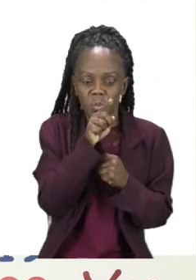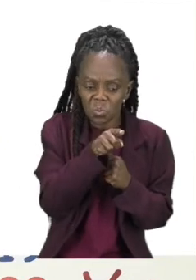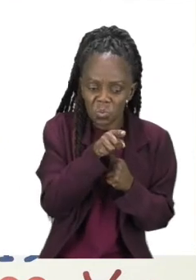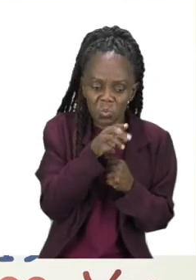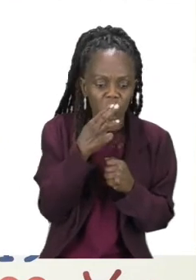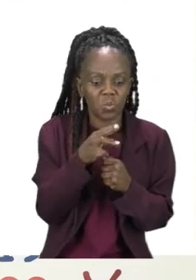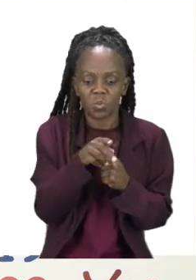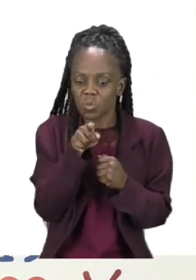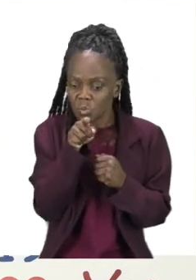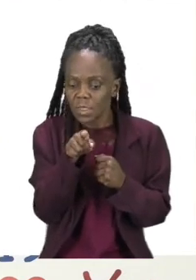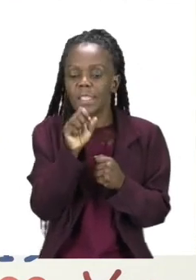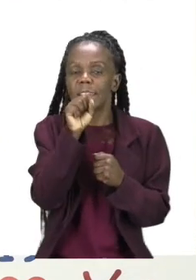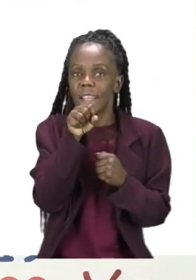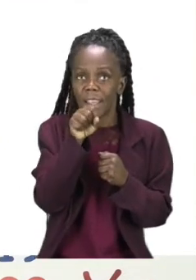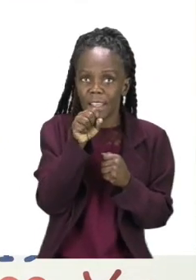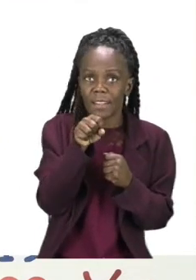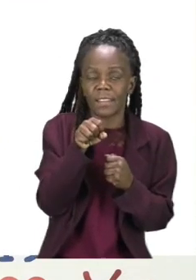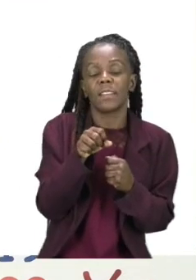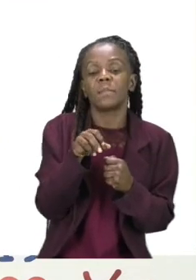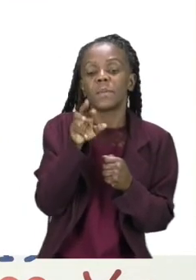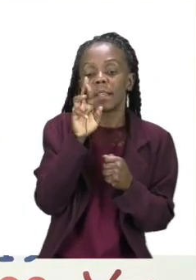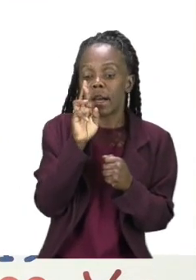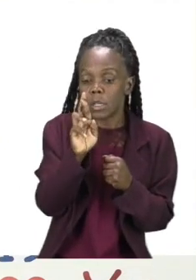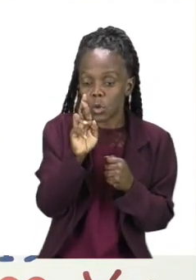There it is. I have found our